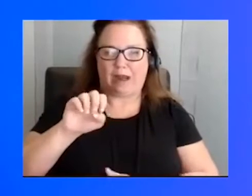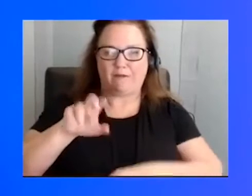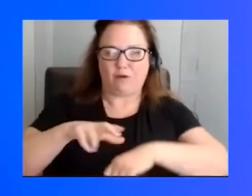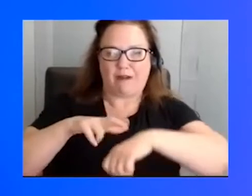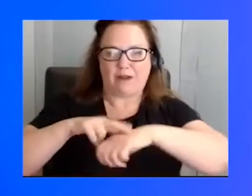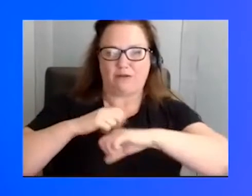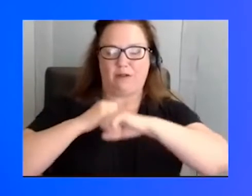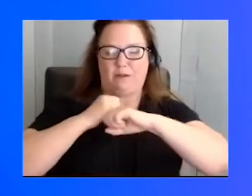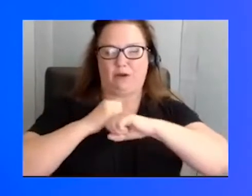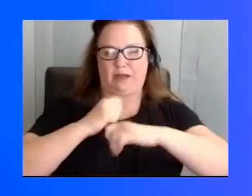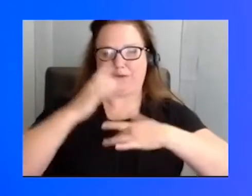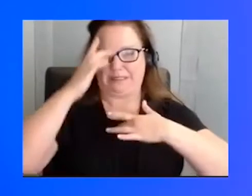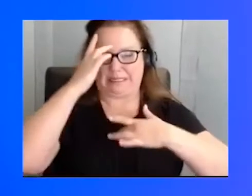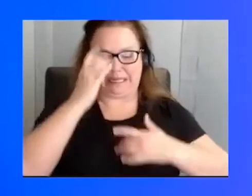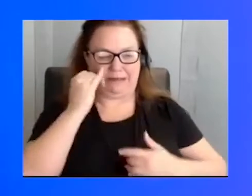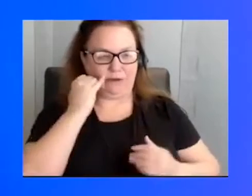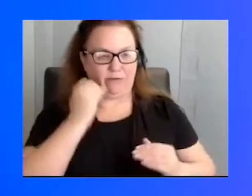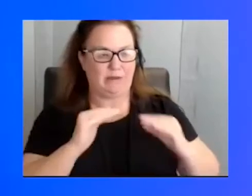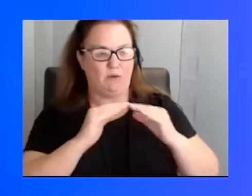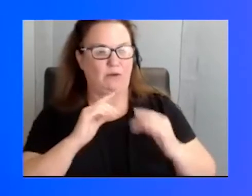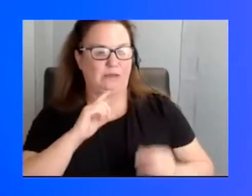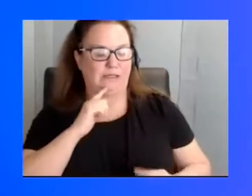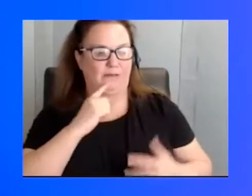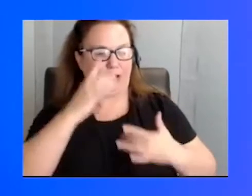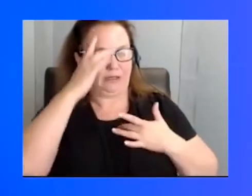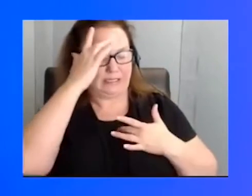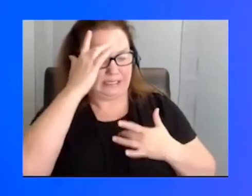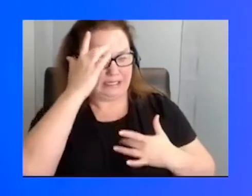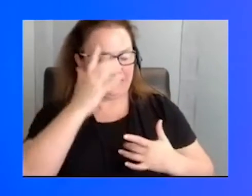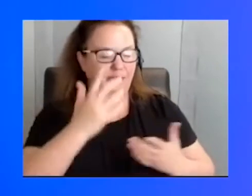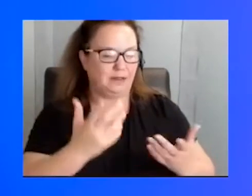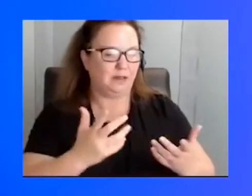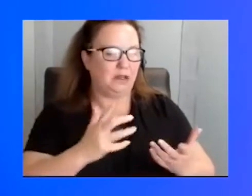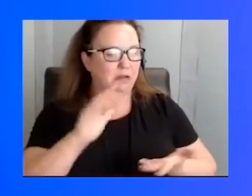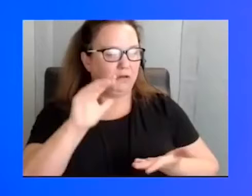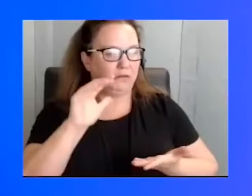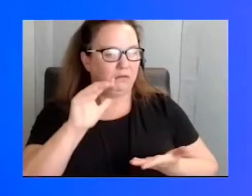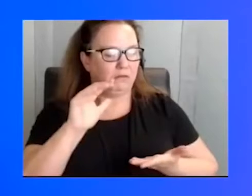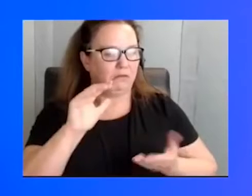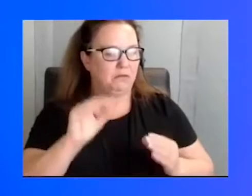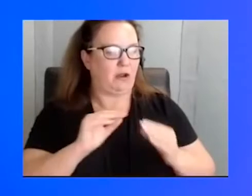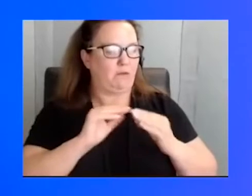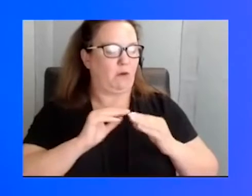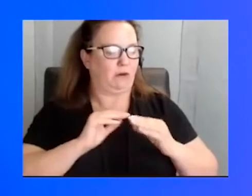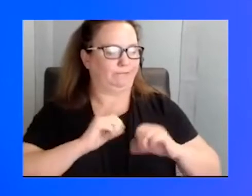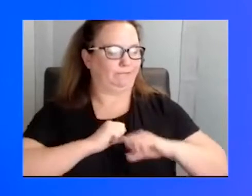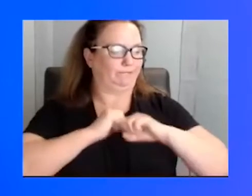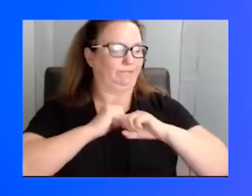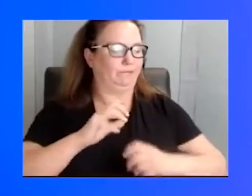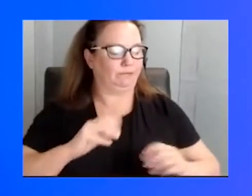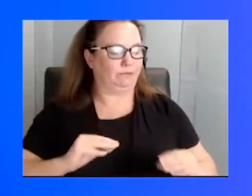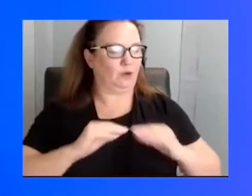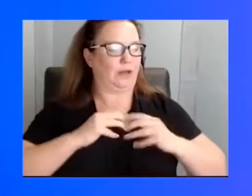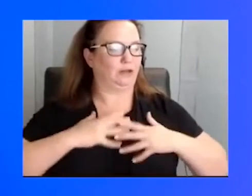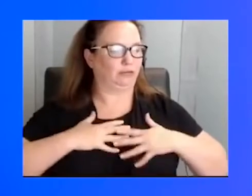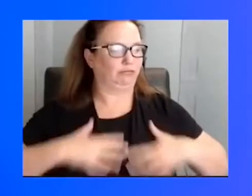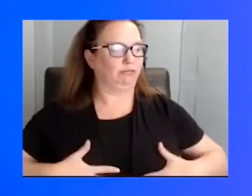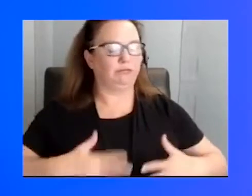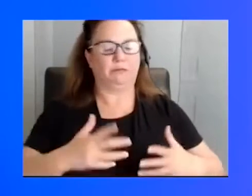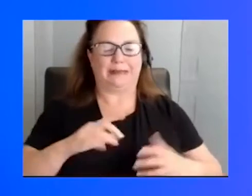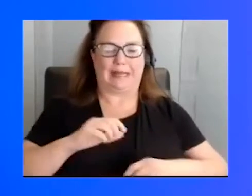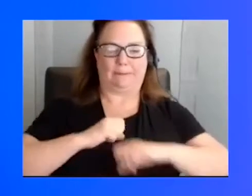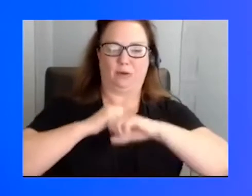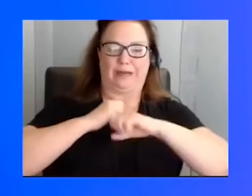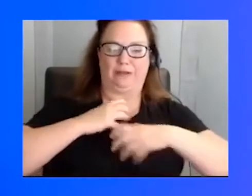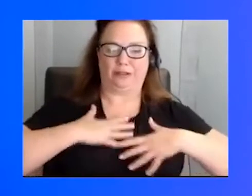likely, if you've had more severe disease or symptoms, you probably have a little bit more robust immunity. But I think still that immunity is not